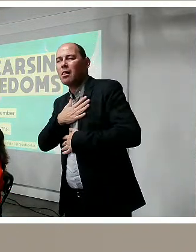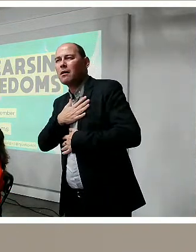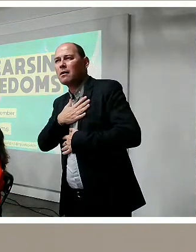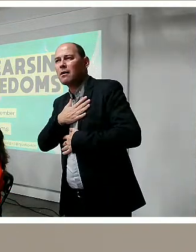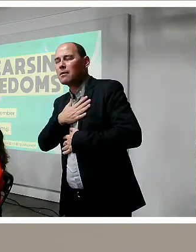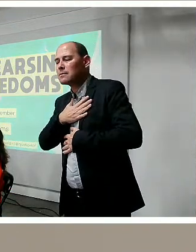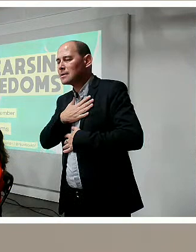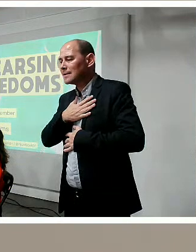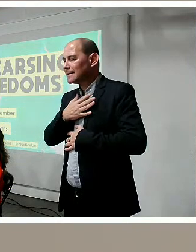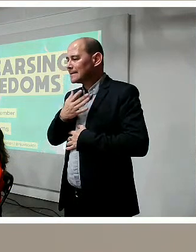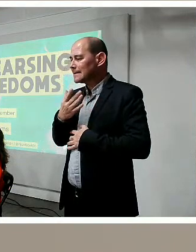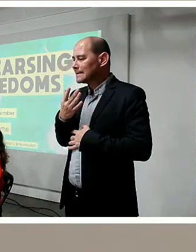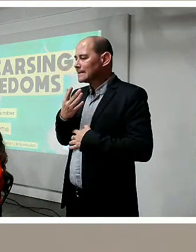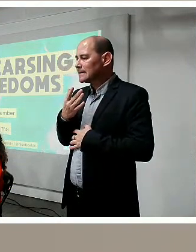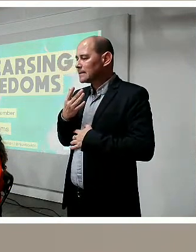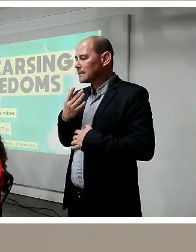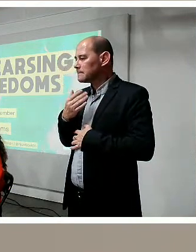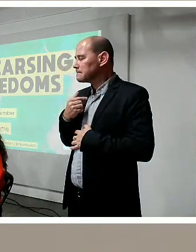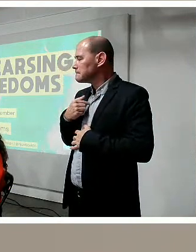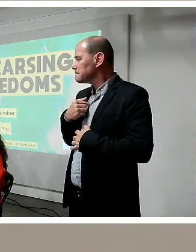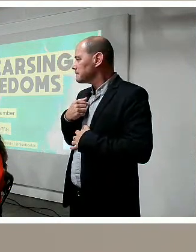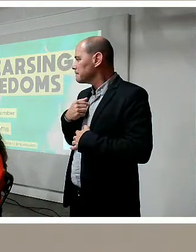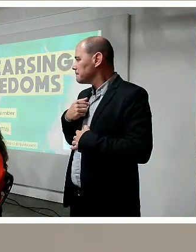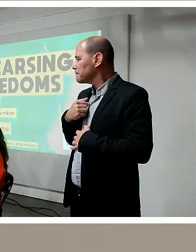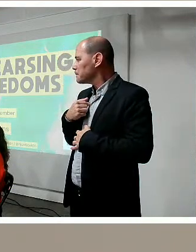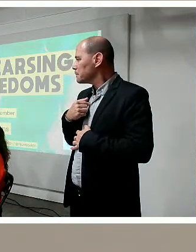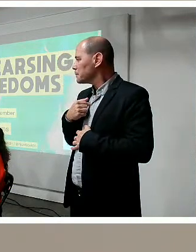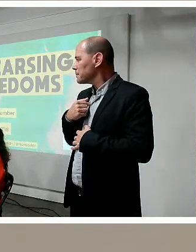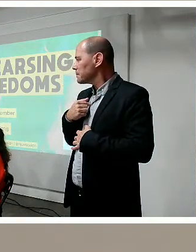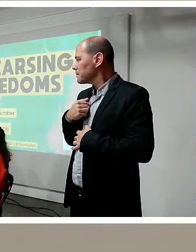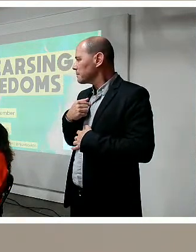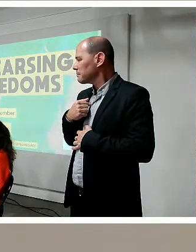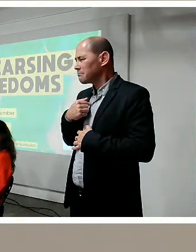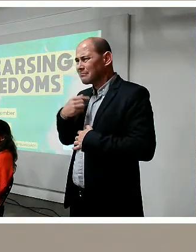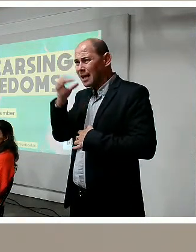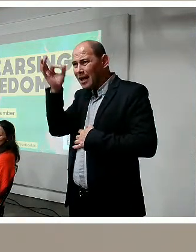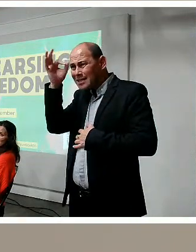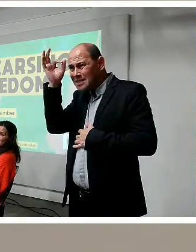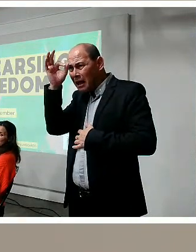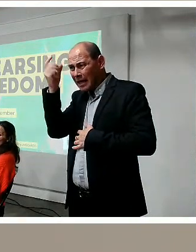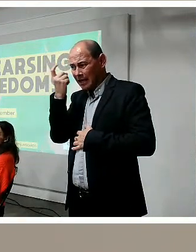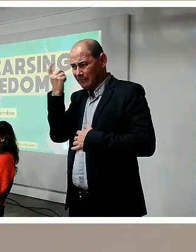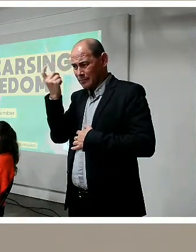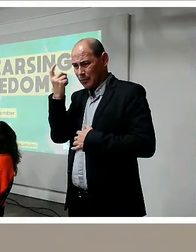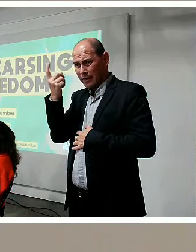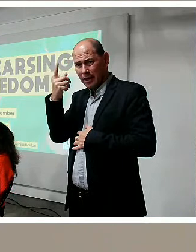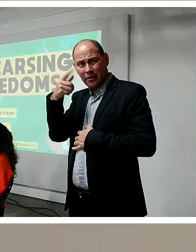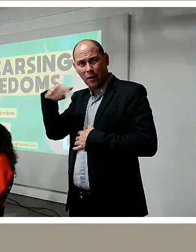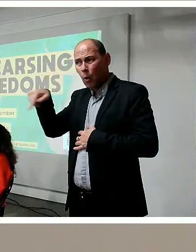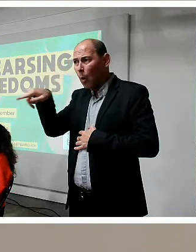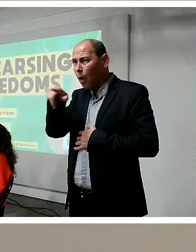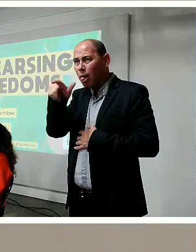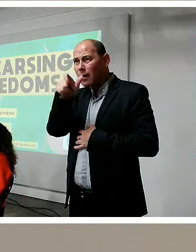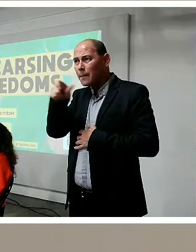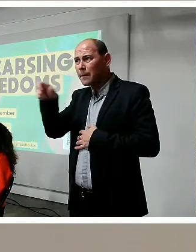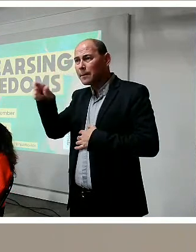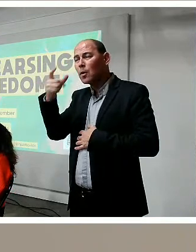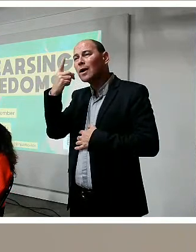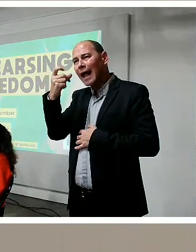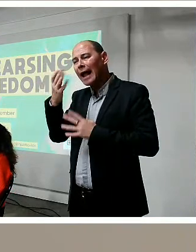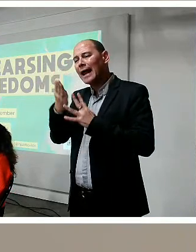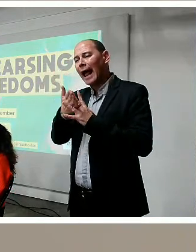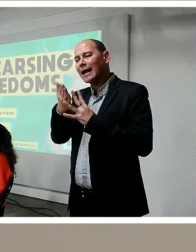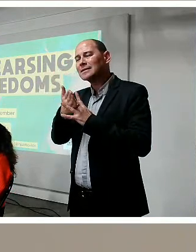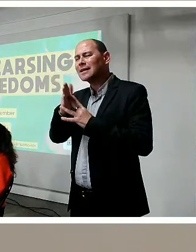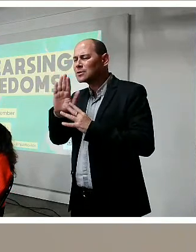work towards that, but I think it's naive to think that now in this moment that all people can access all